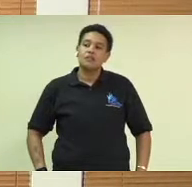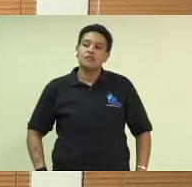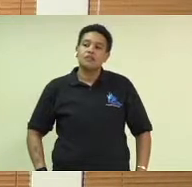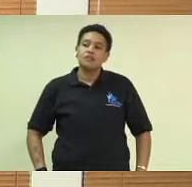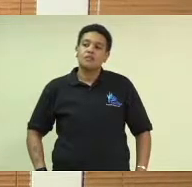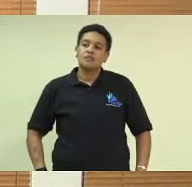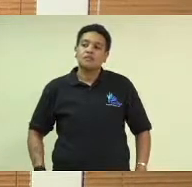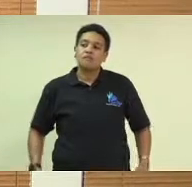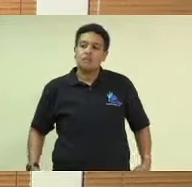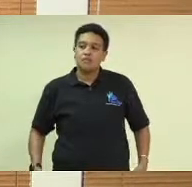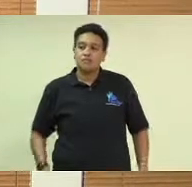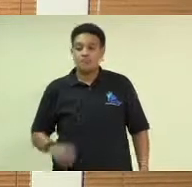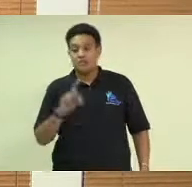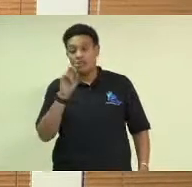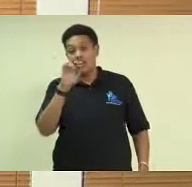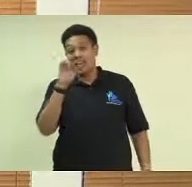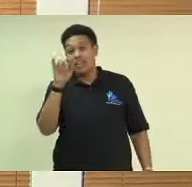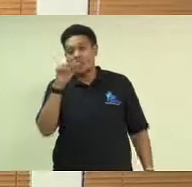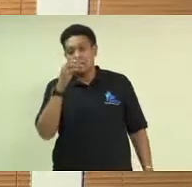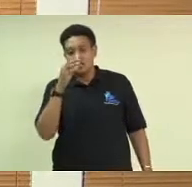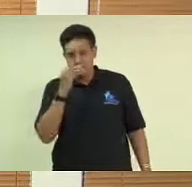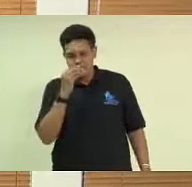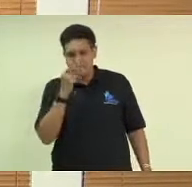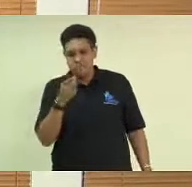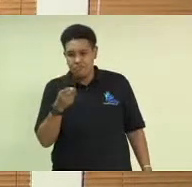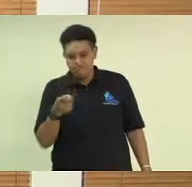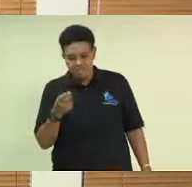Dr. Ennis, you may have muted yourself.